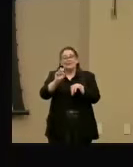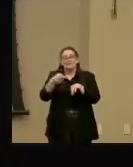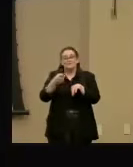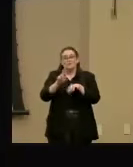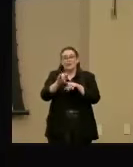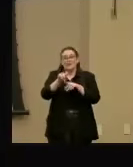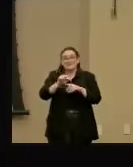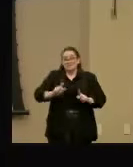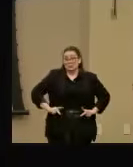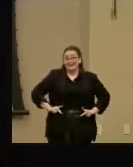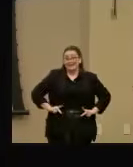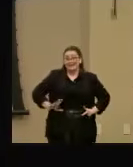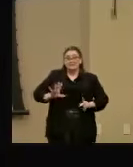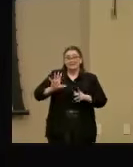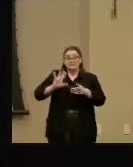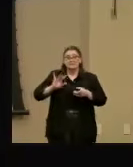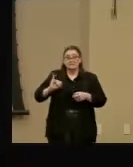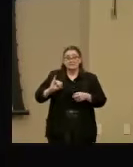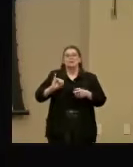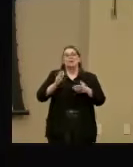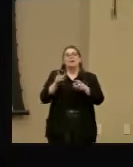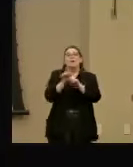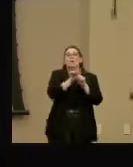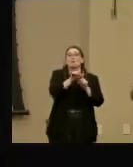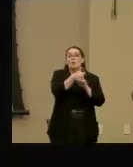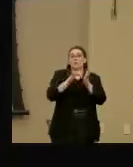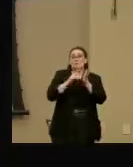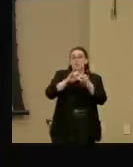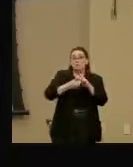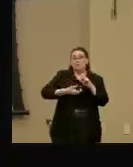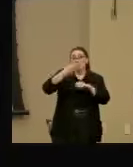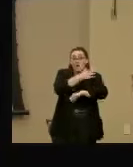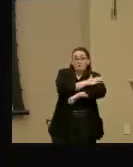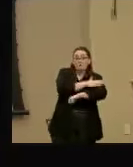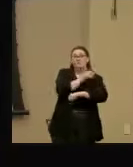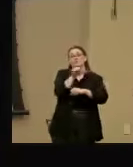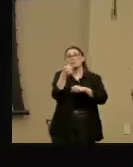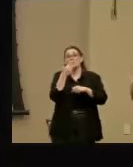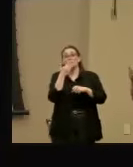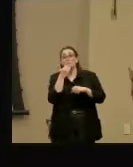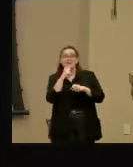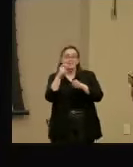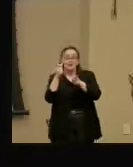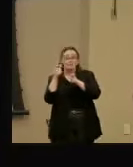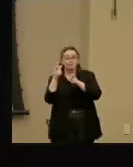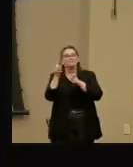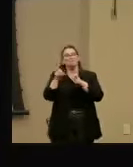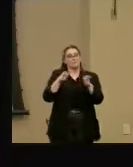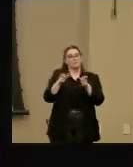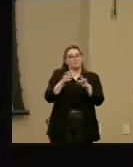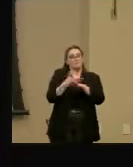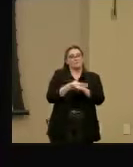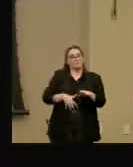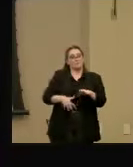from lupus. Address your other chronic medical problems. If you have really high blood pressure, uncontrolled diabetes, those also have to be